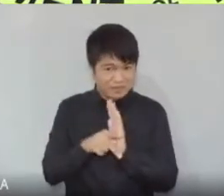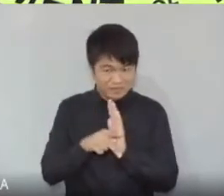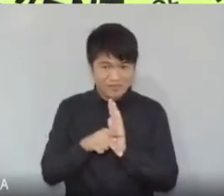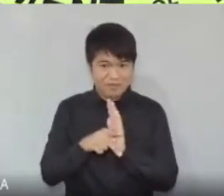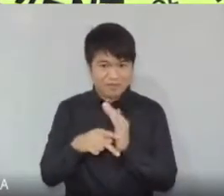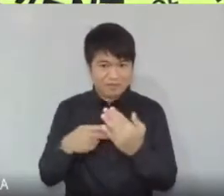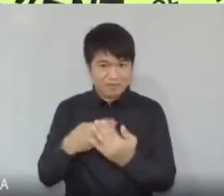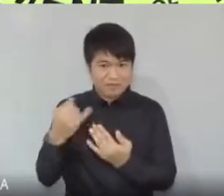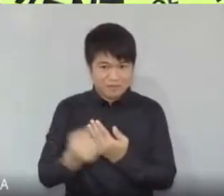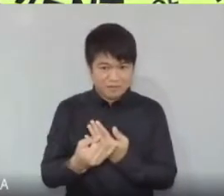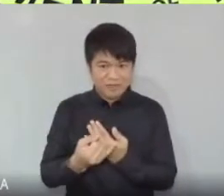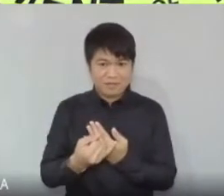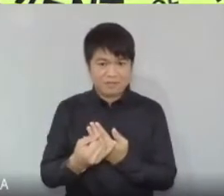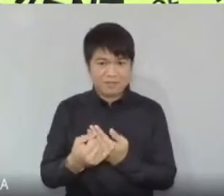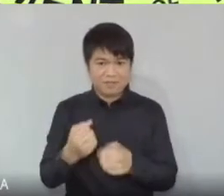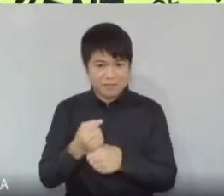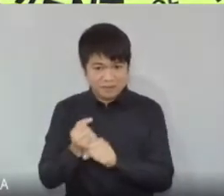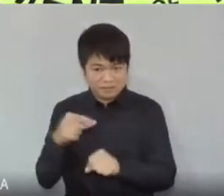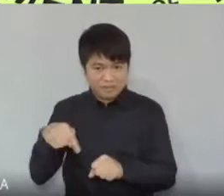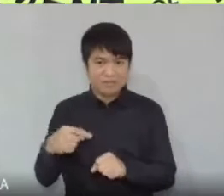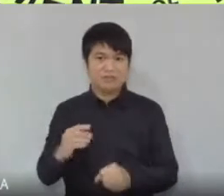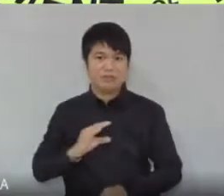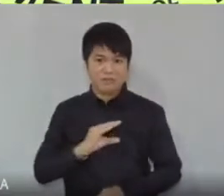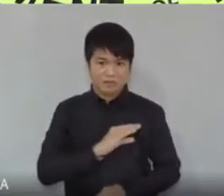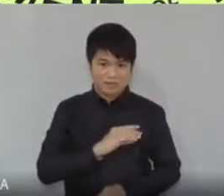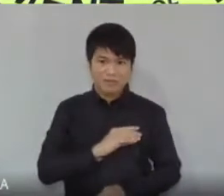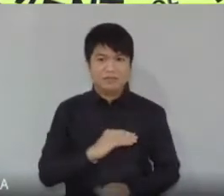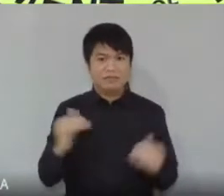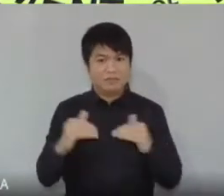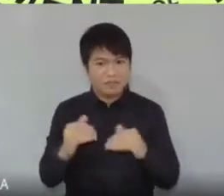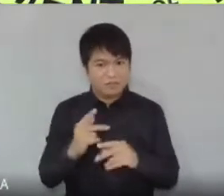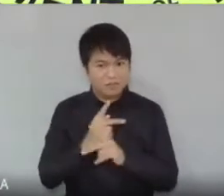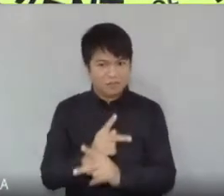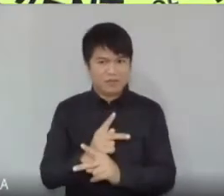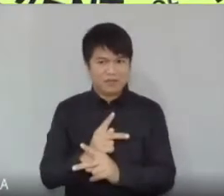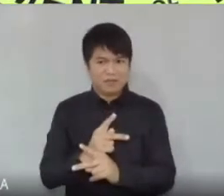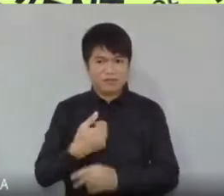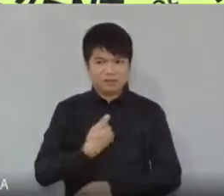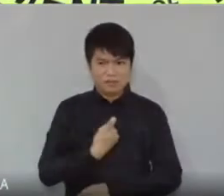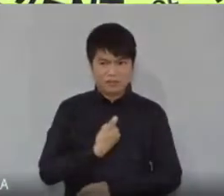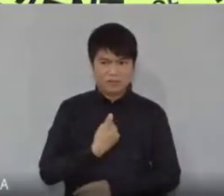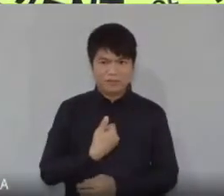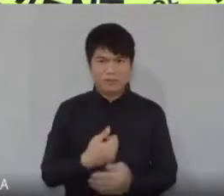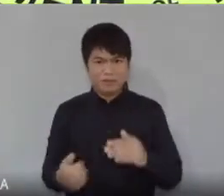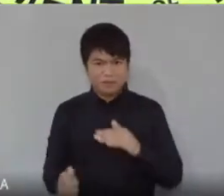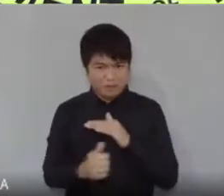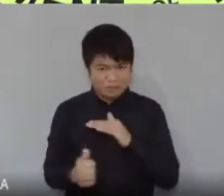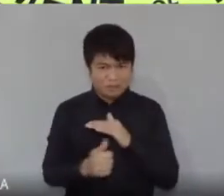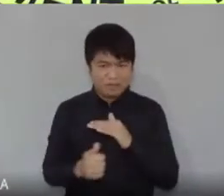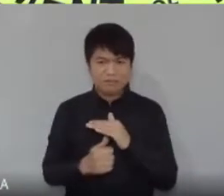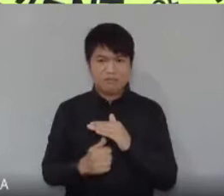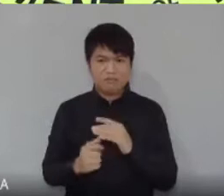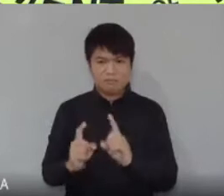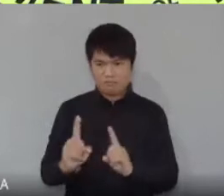in healthcare has become more significant in our daily lives. From contact tracing, using mobile applications, to